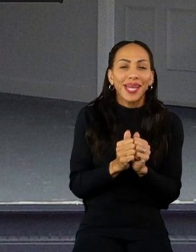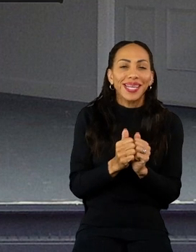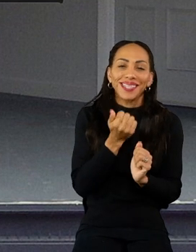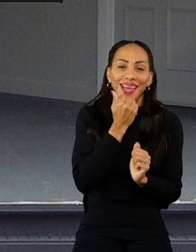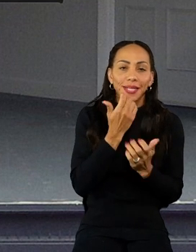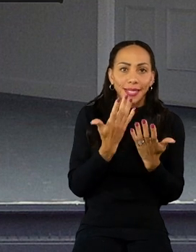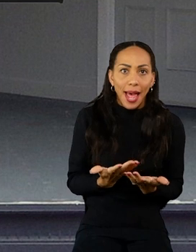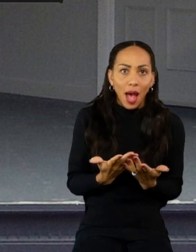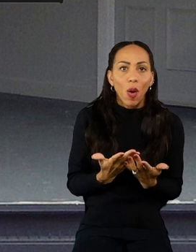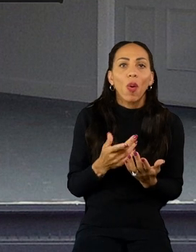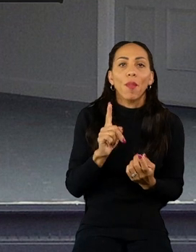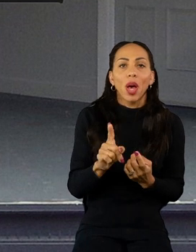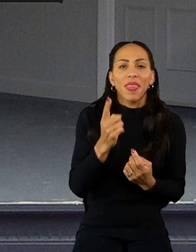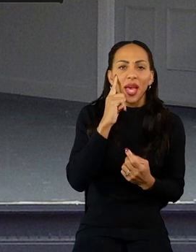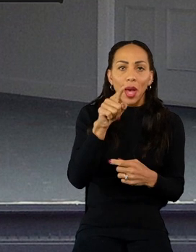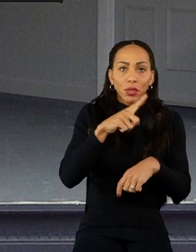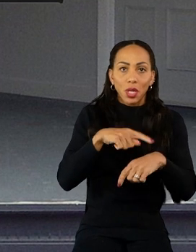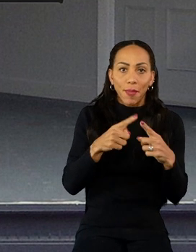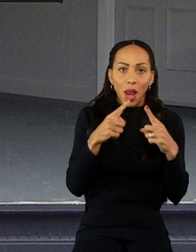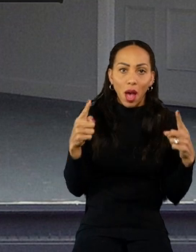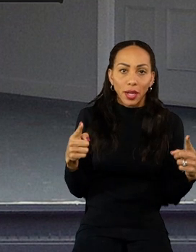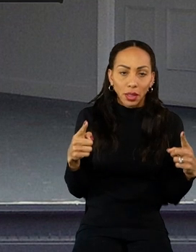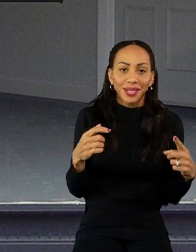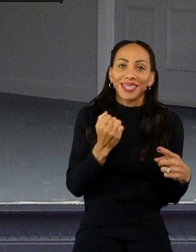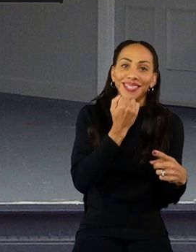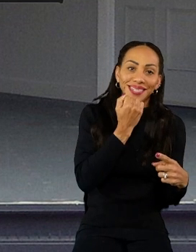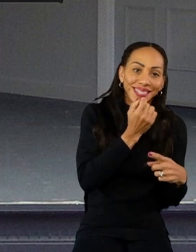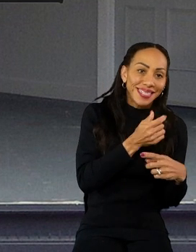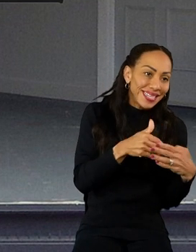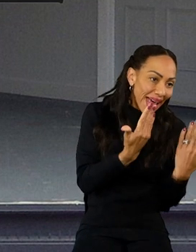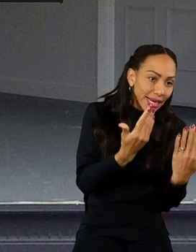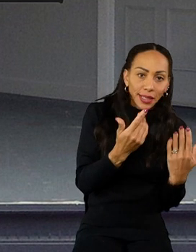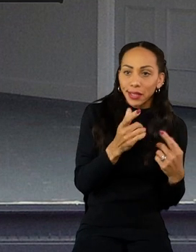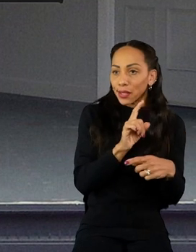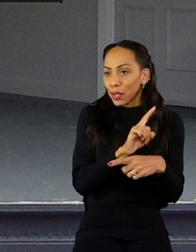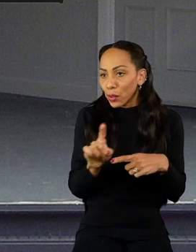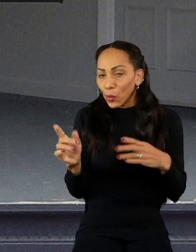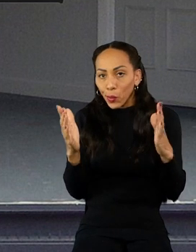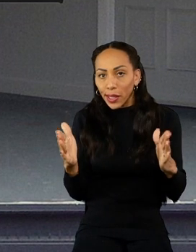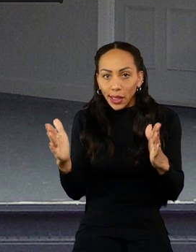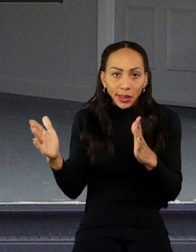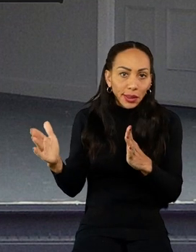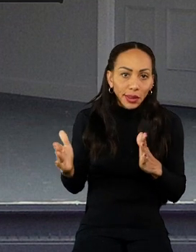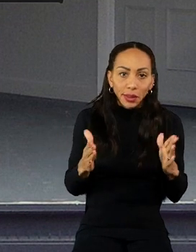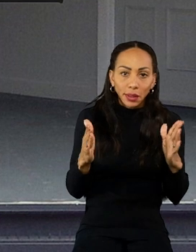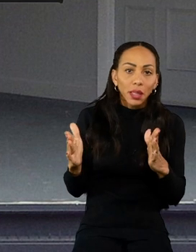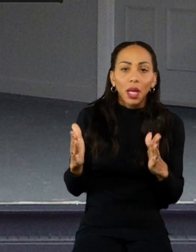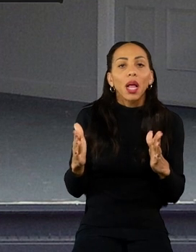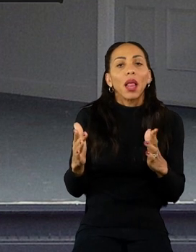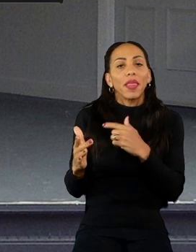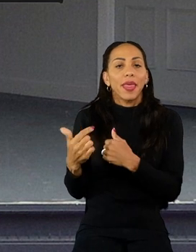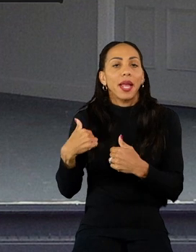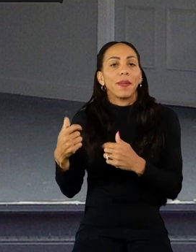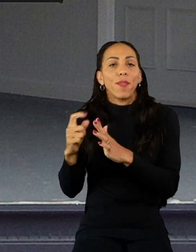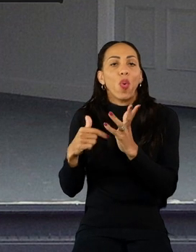do it, we won't nail it down in this meeting, what dates, but if you want to think about what your timeline is and the sort of dates and weeks you might think, well, that's a